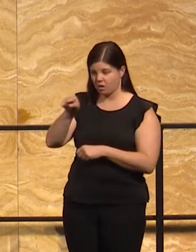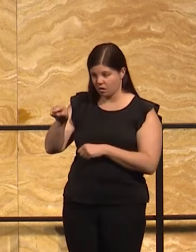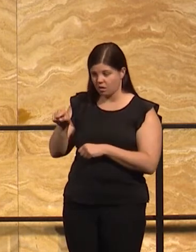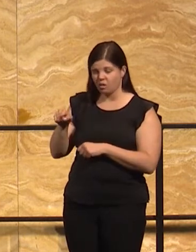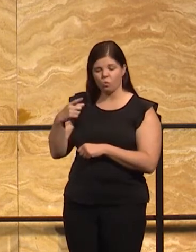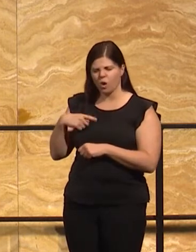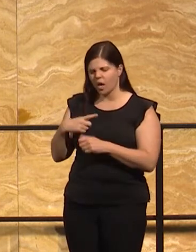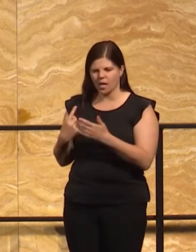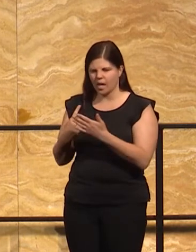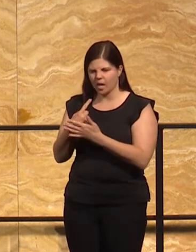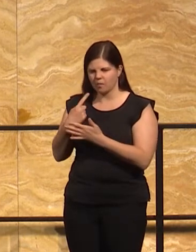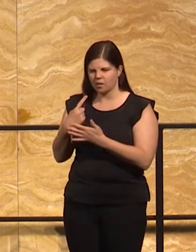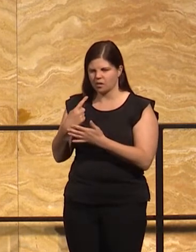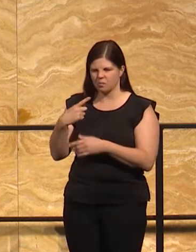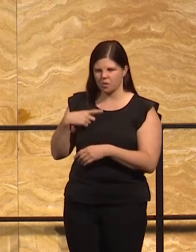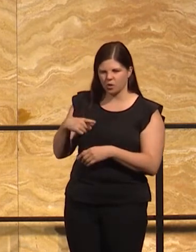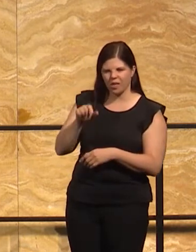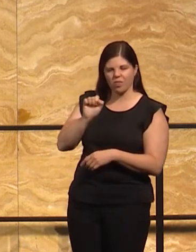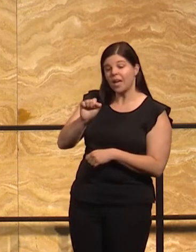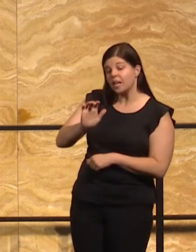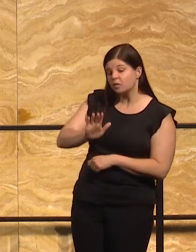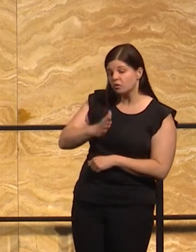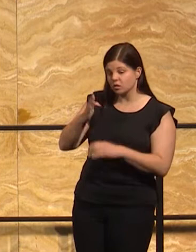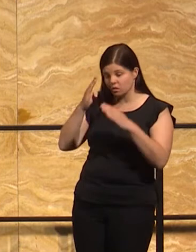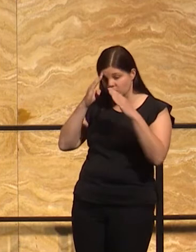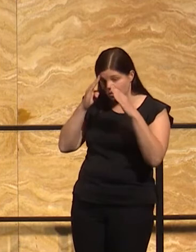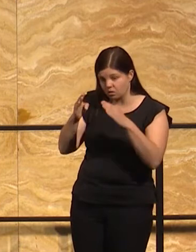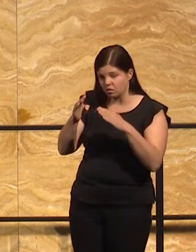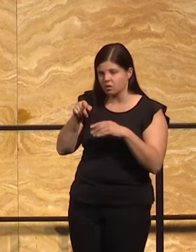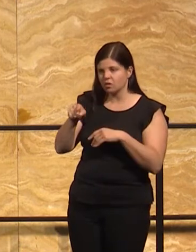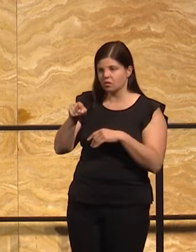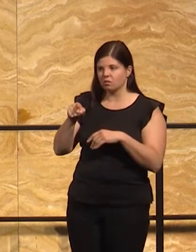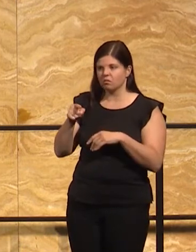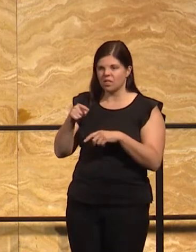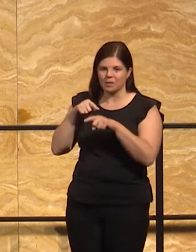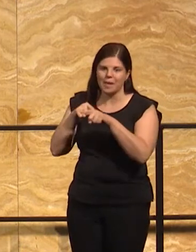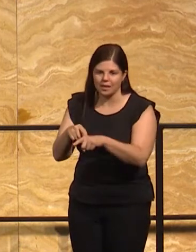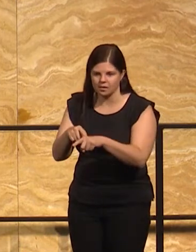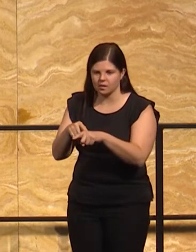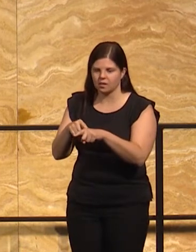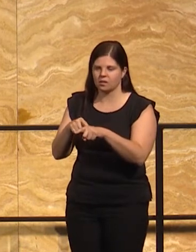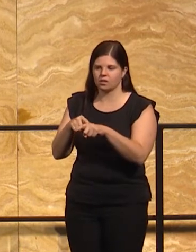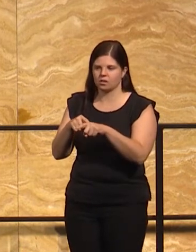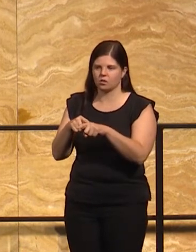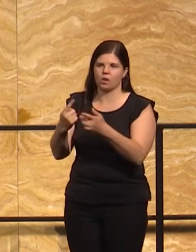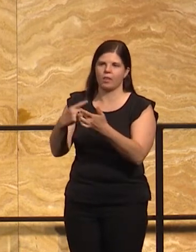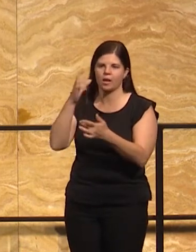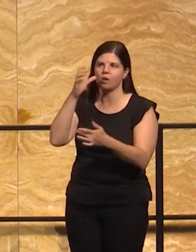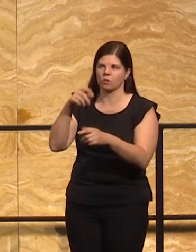because of their interests, because of their dependency on a particular